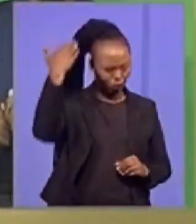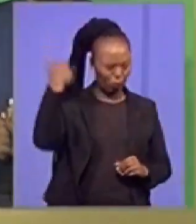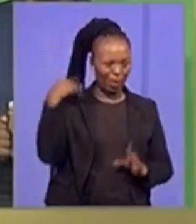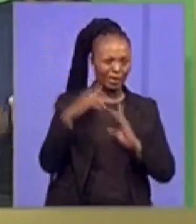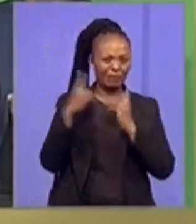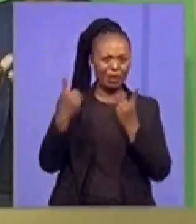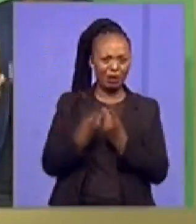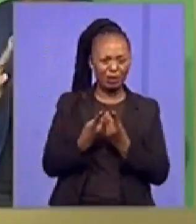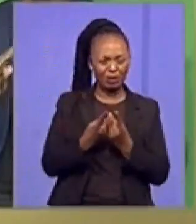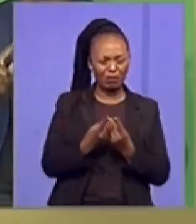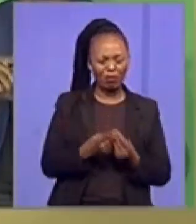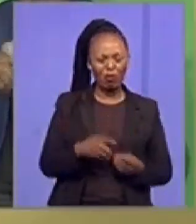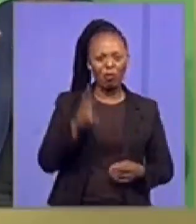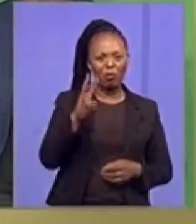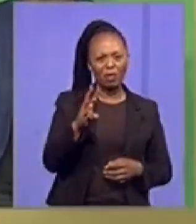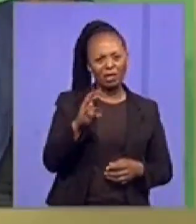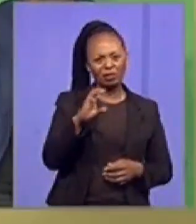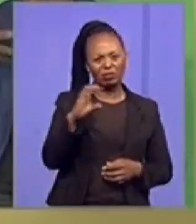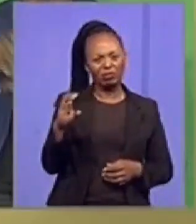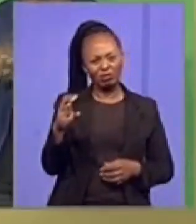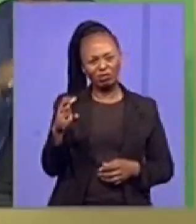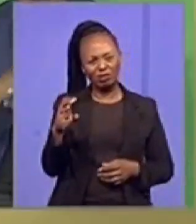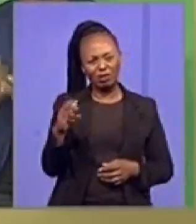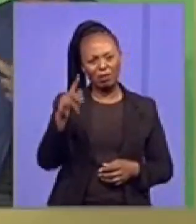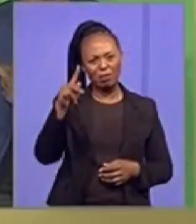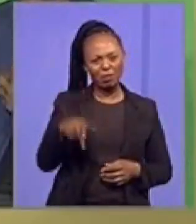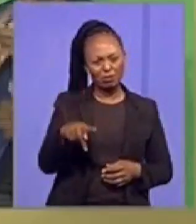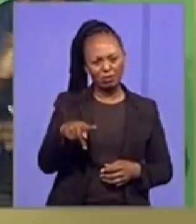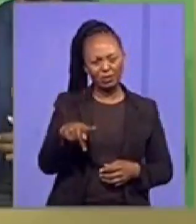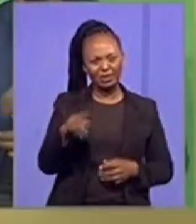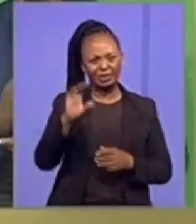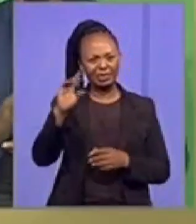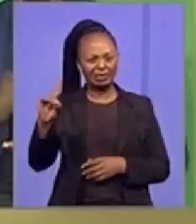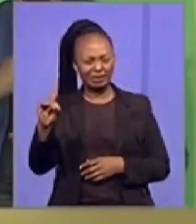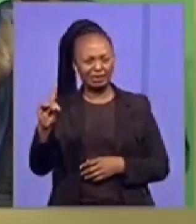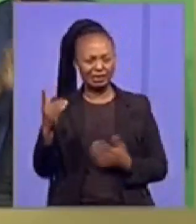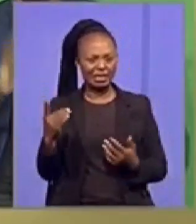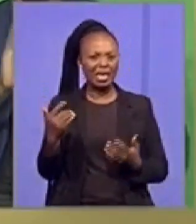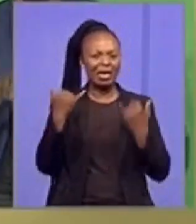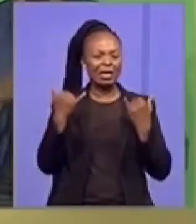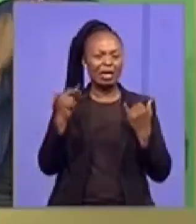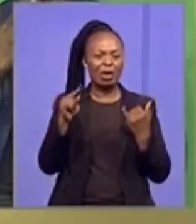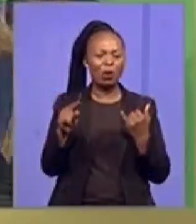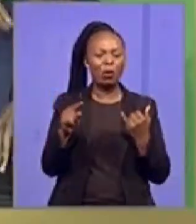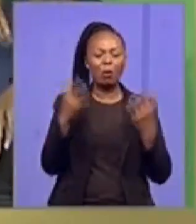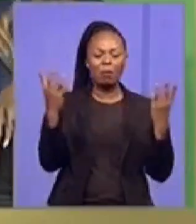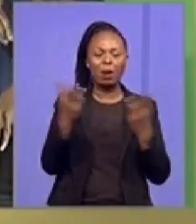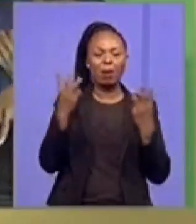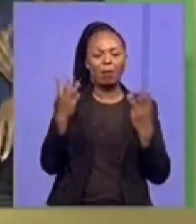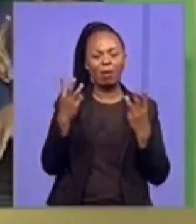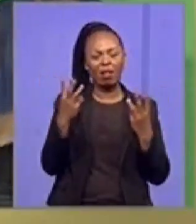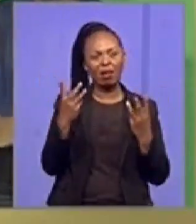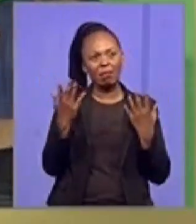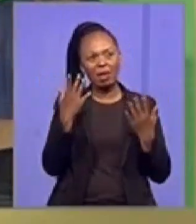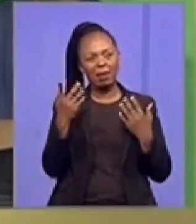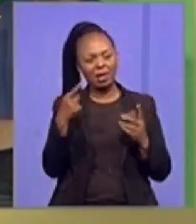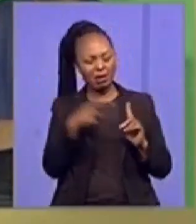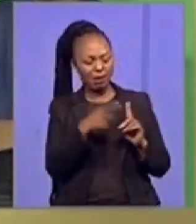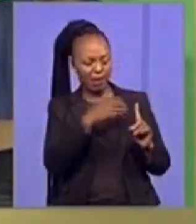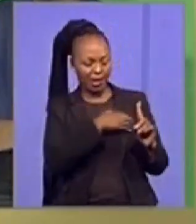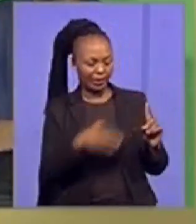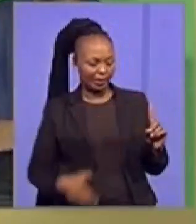O tshwanetse ho hopole hore diketo tse entsweng ke diketo tsa sepolotiki, mme mo Mopresidente ke nahana hore o